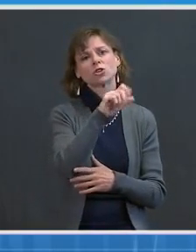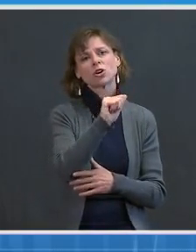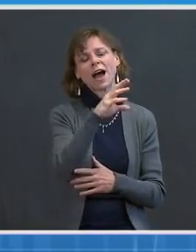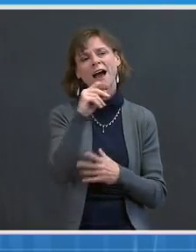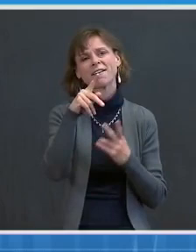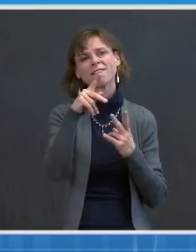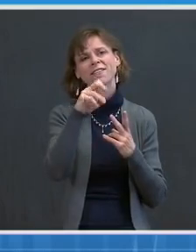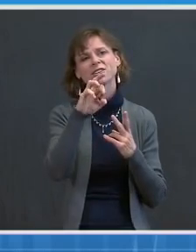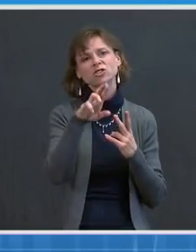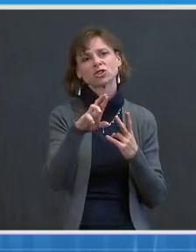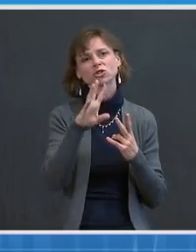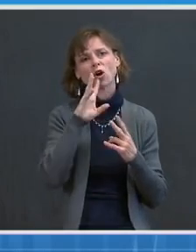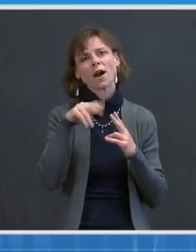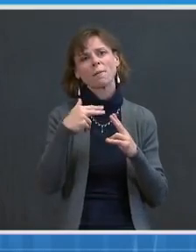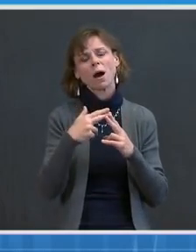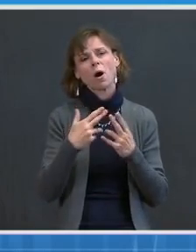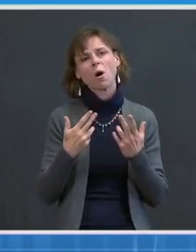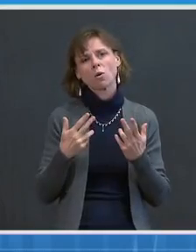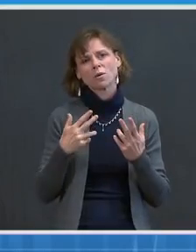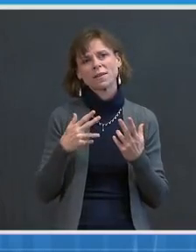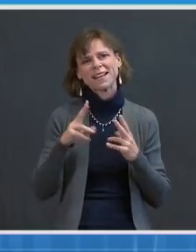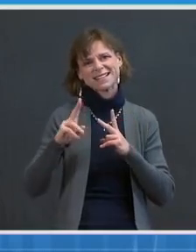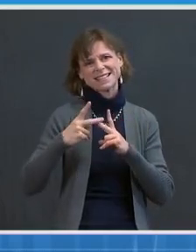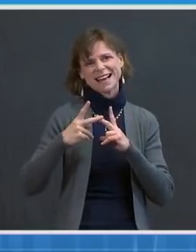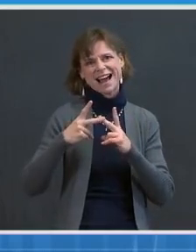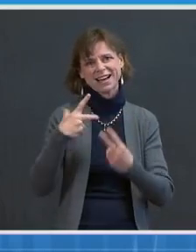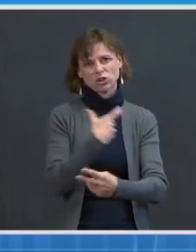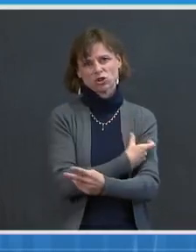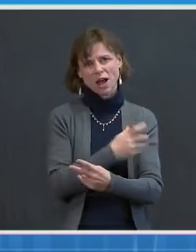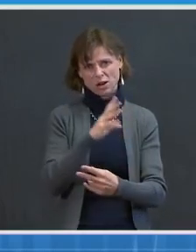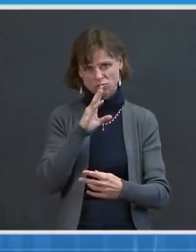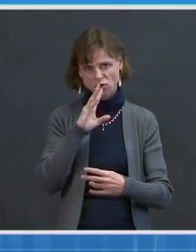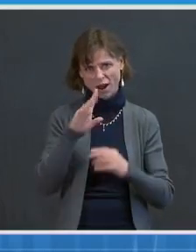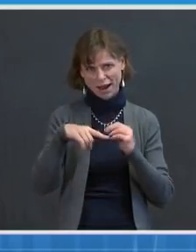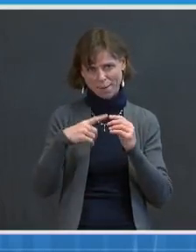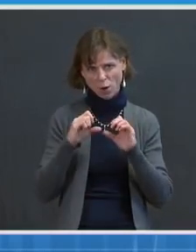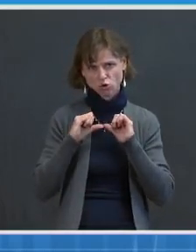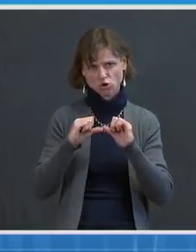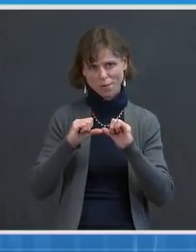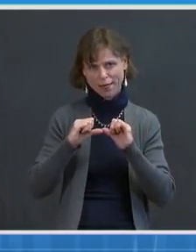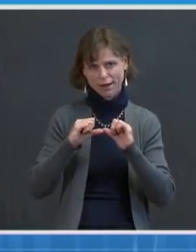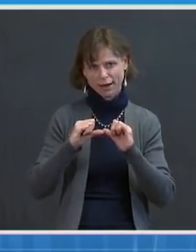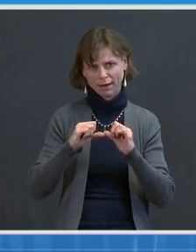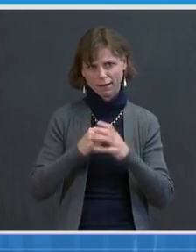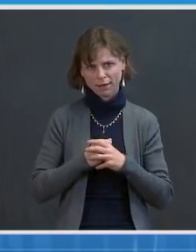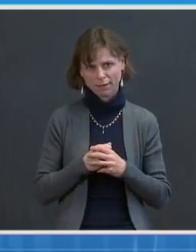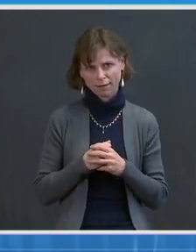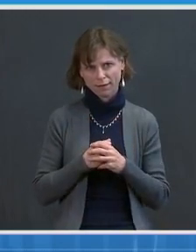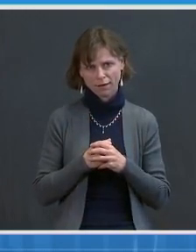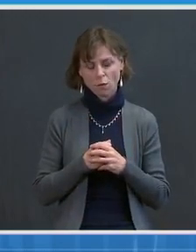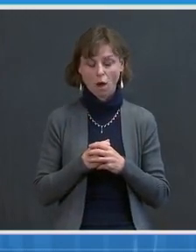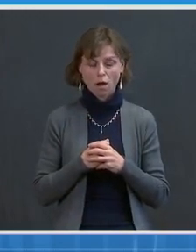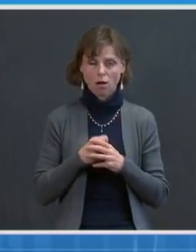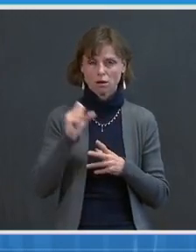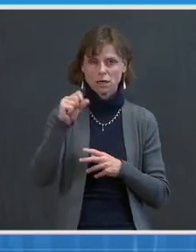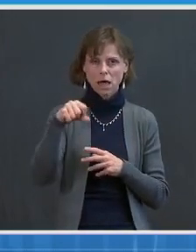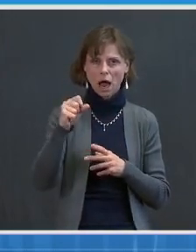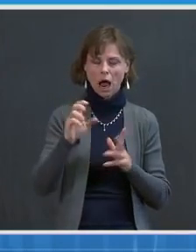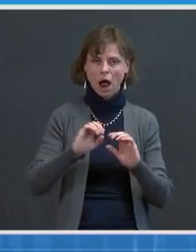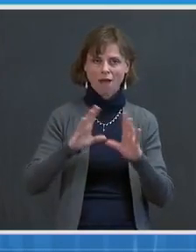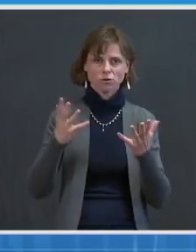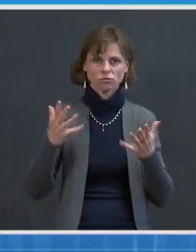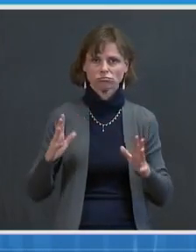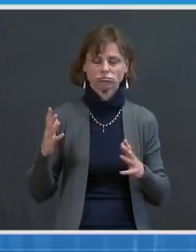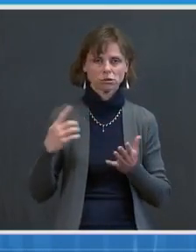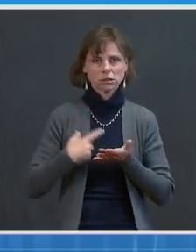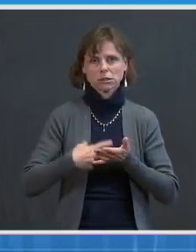shot in your view of durability? Yeah, I mean, obviously, we've been talking for some time now about